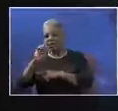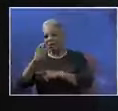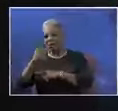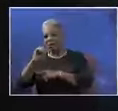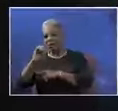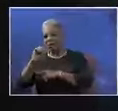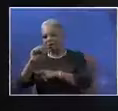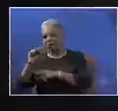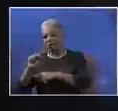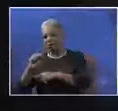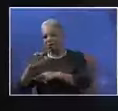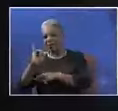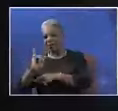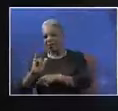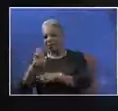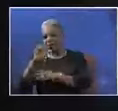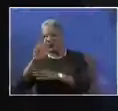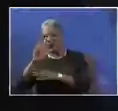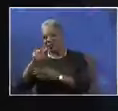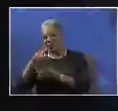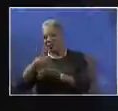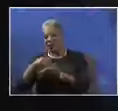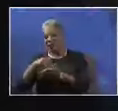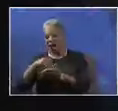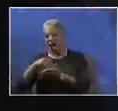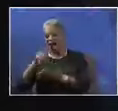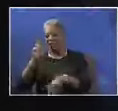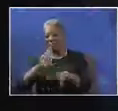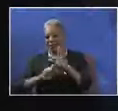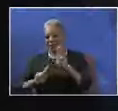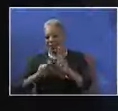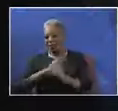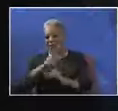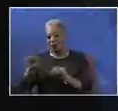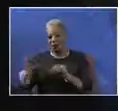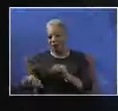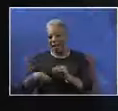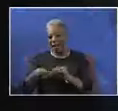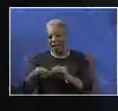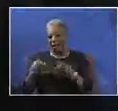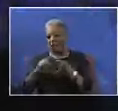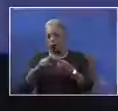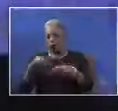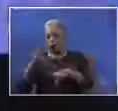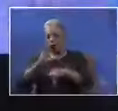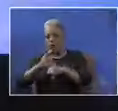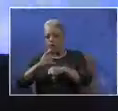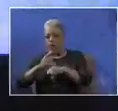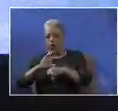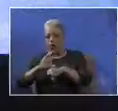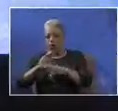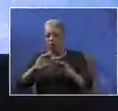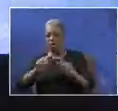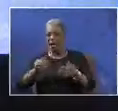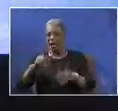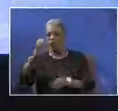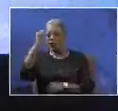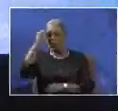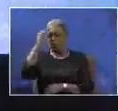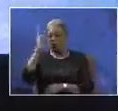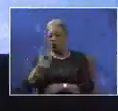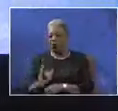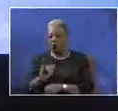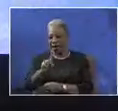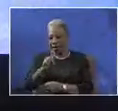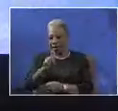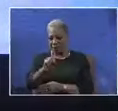even we're told that there were 3,000 souls that were added to the church. How do we know that there were 120? Because somebody numbered them. How do we know that when Peter